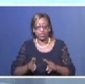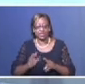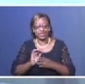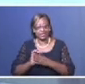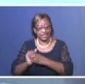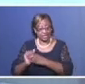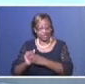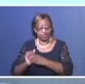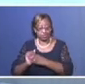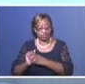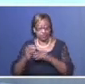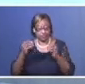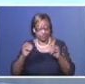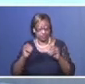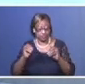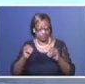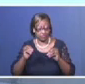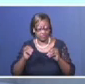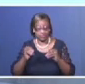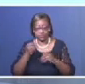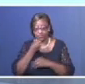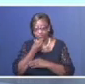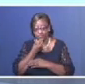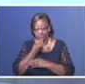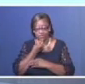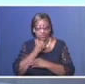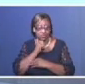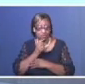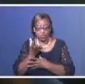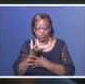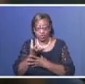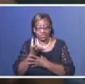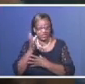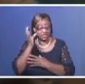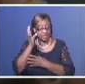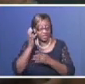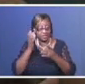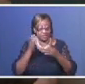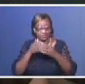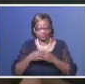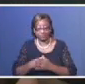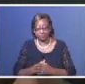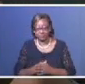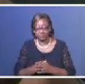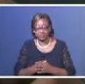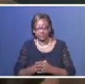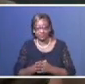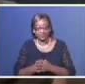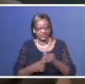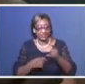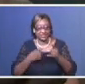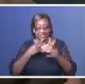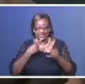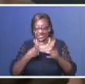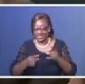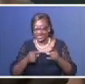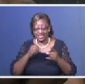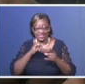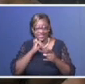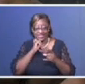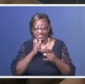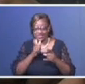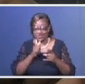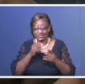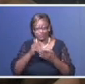answer may not be the one consumers were hoping to hear. Oh, I wouldn't count on the prices